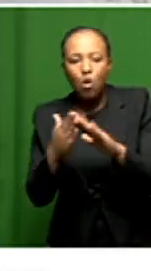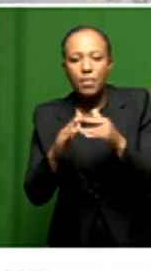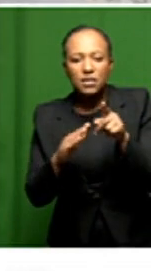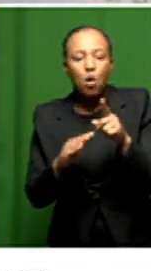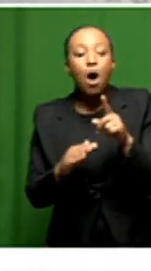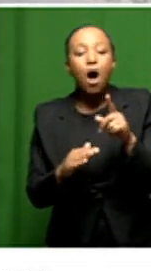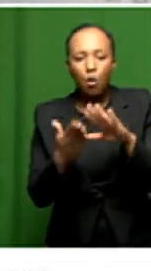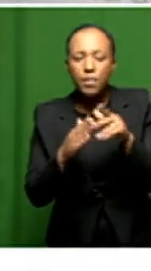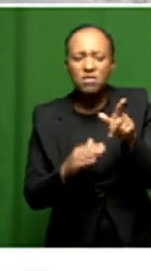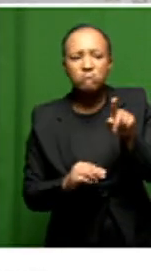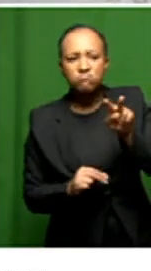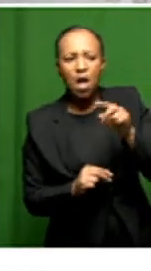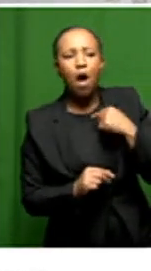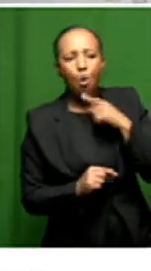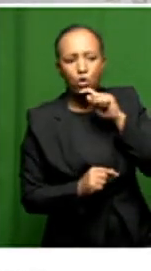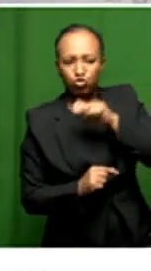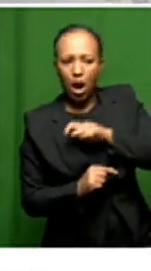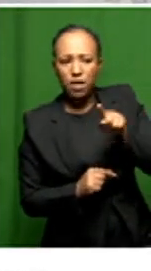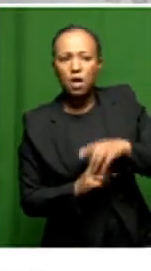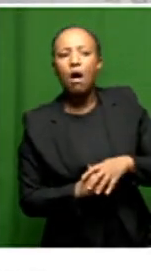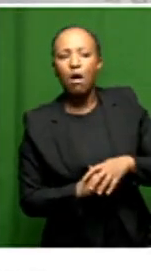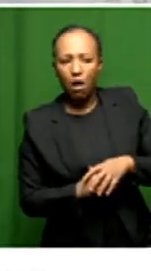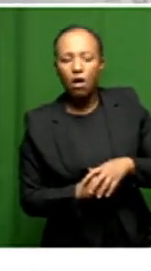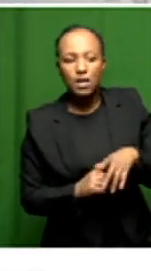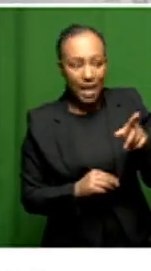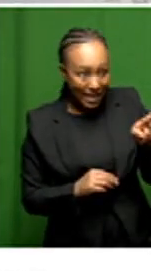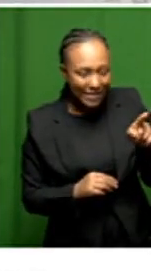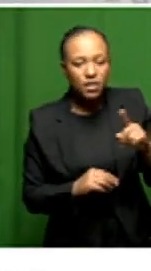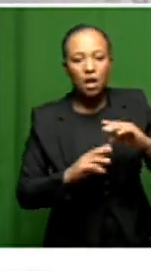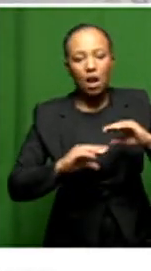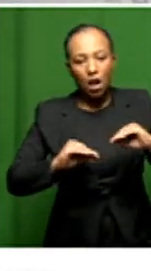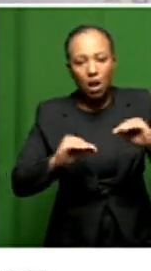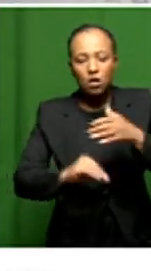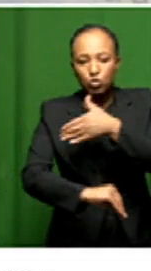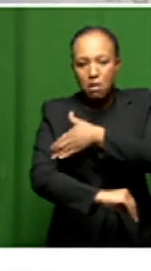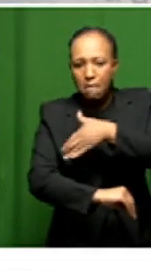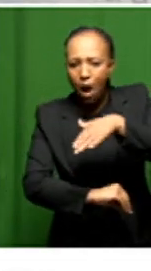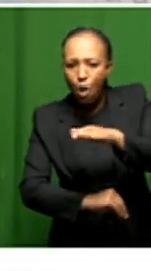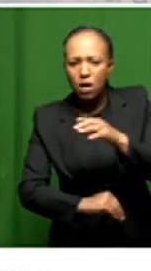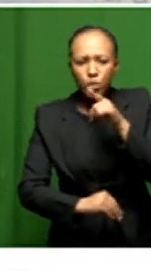with those communities, empowering them to help bring the message of the truth